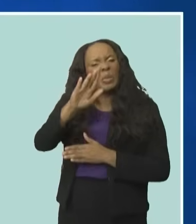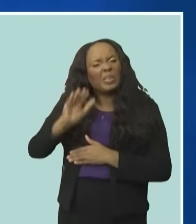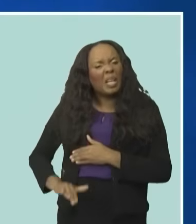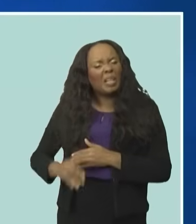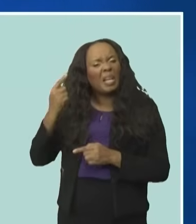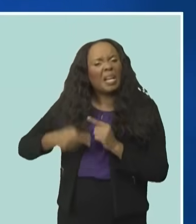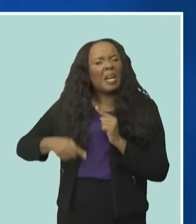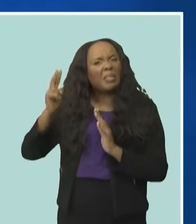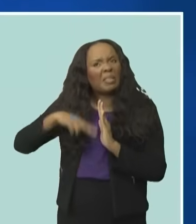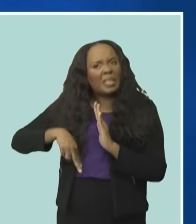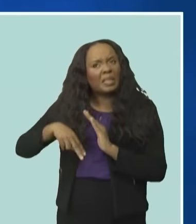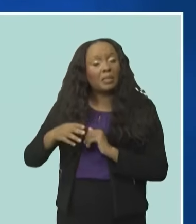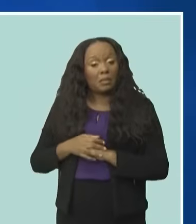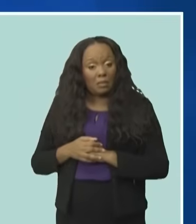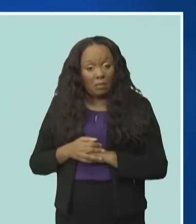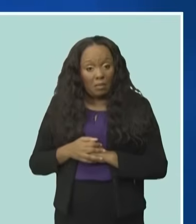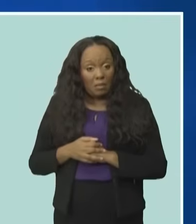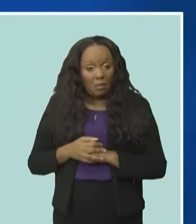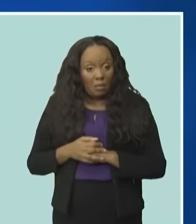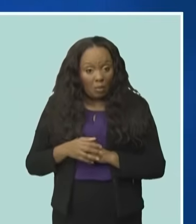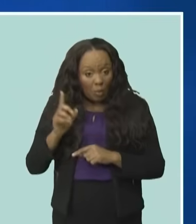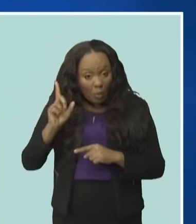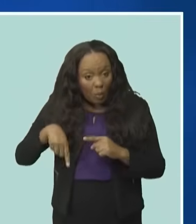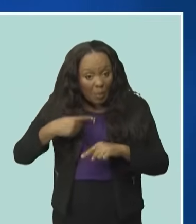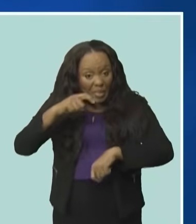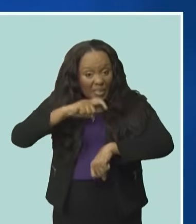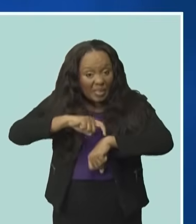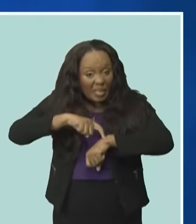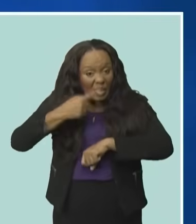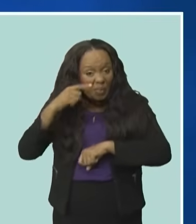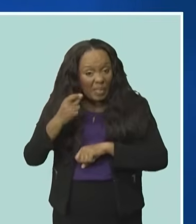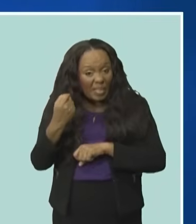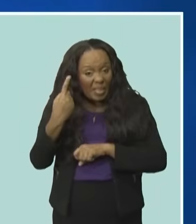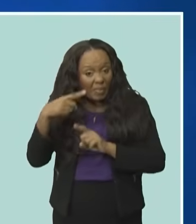When it was time for the common entrance examination?